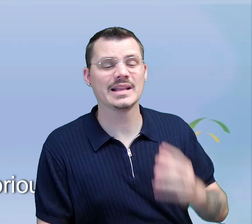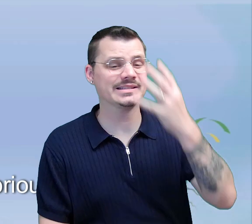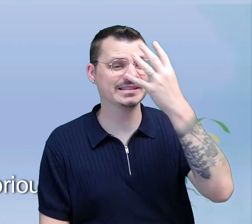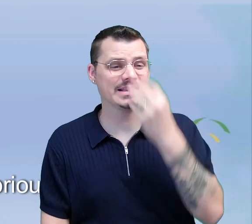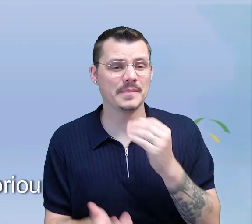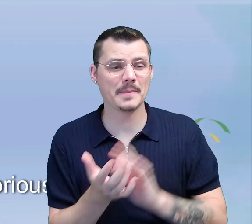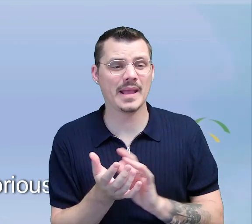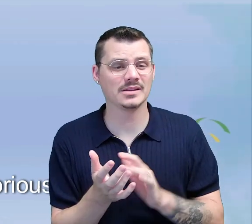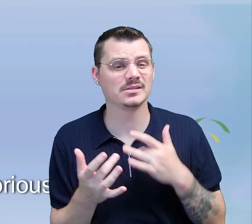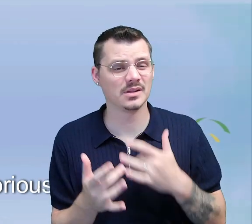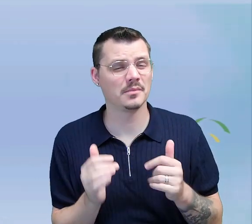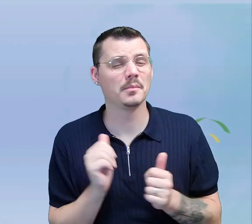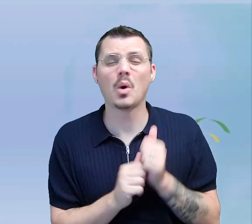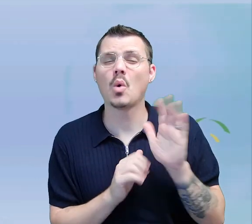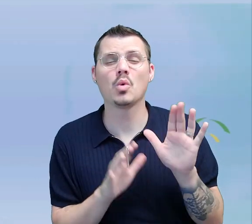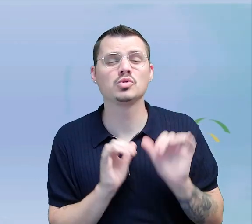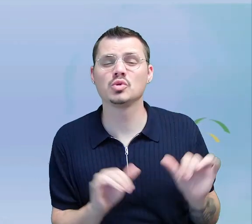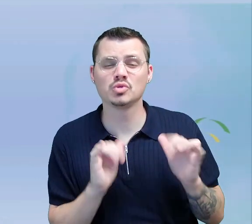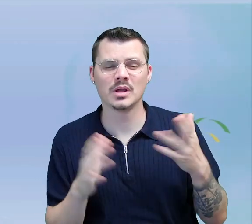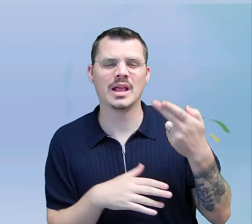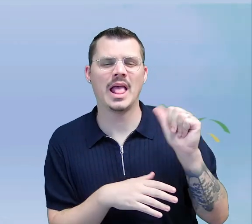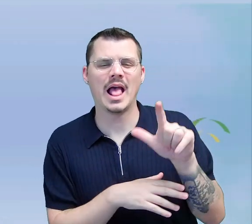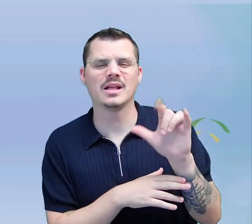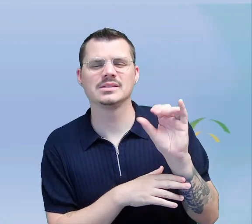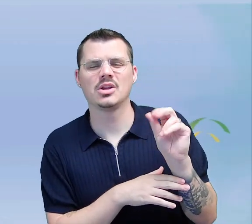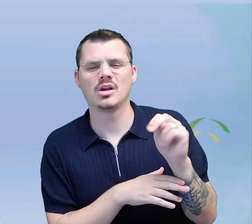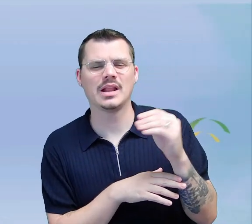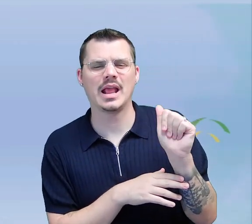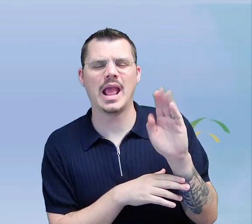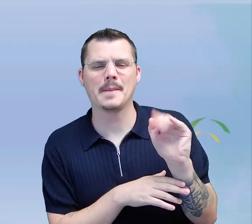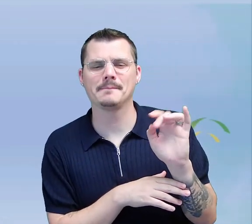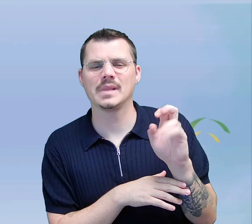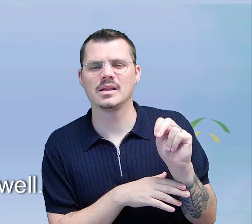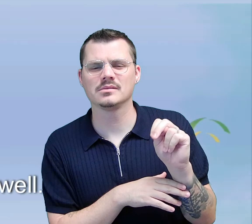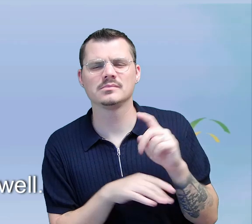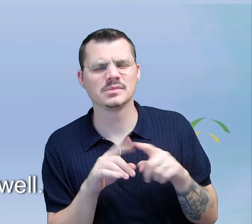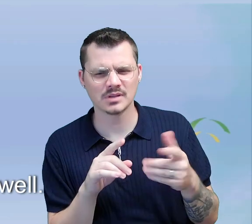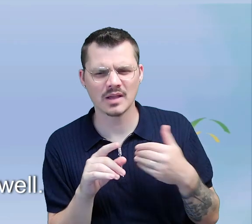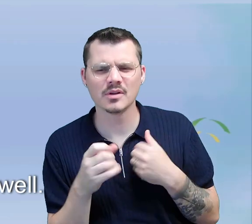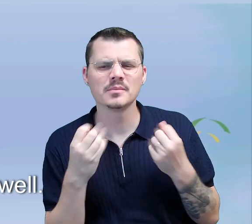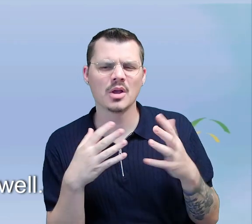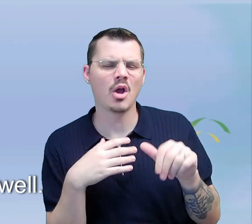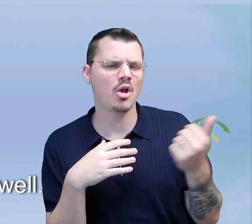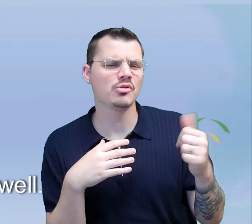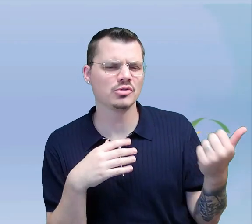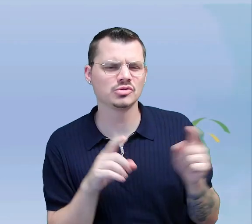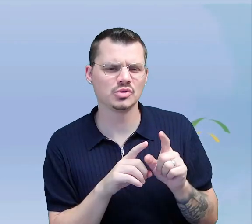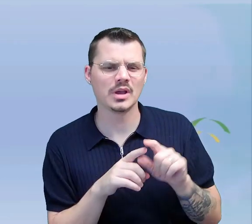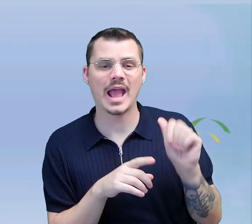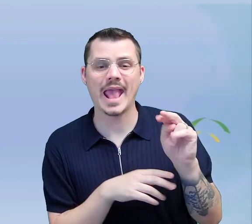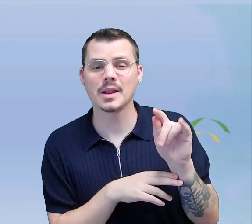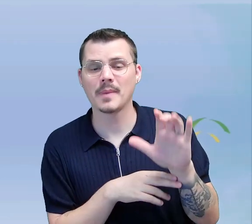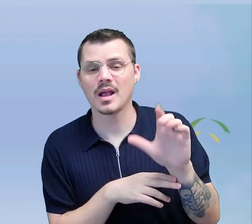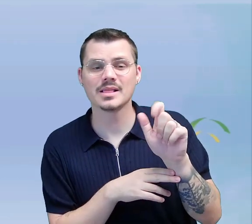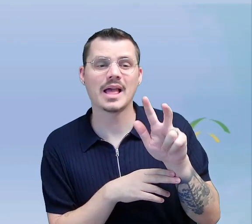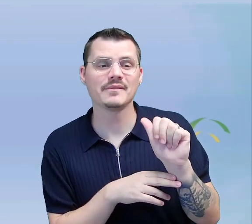Sleeping medicines that are most notorious for this are Halcion and Ambien, but there's also a bunch of others as well.